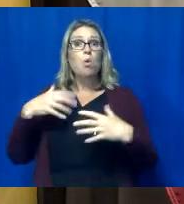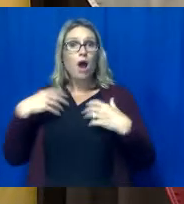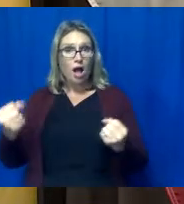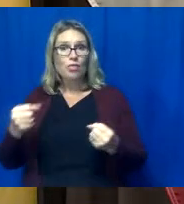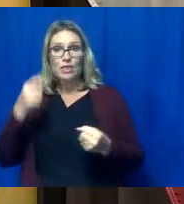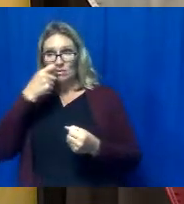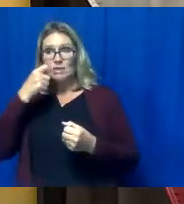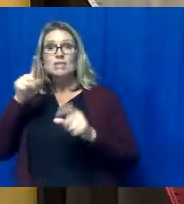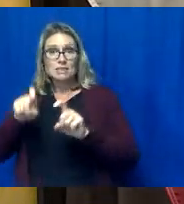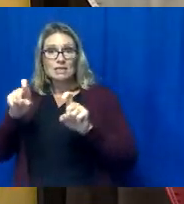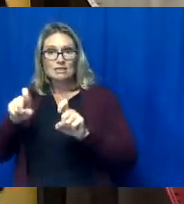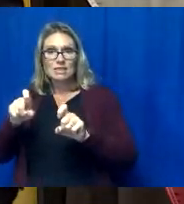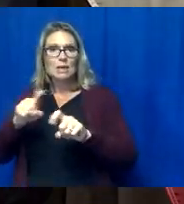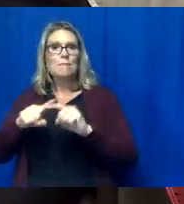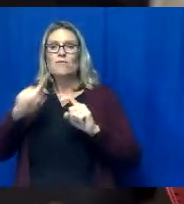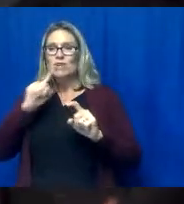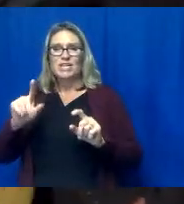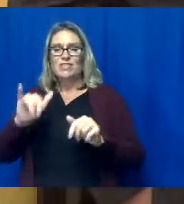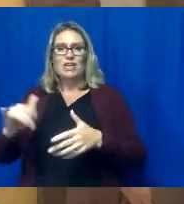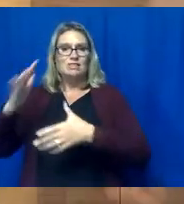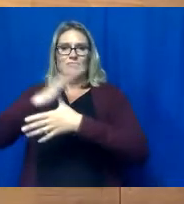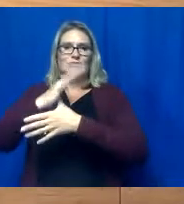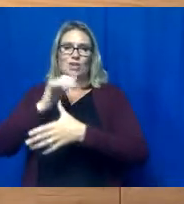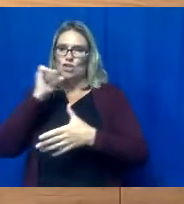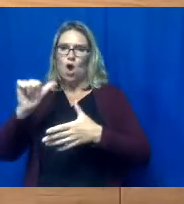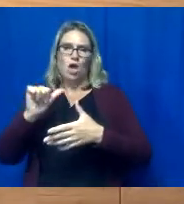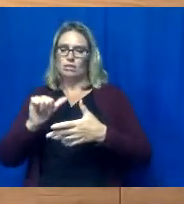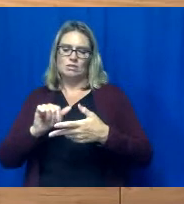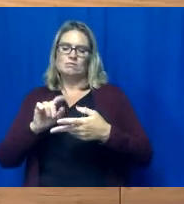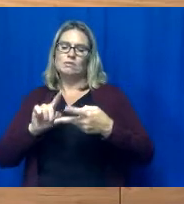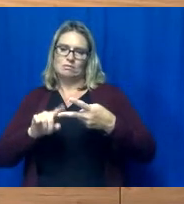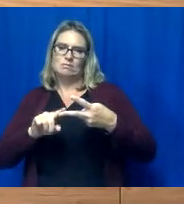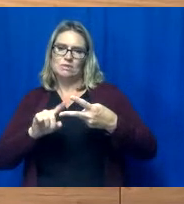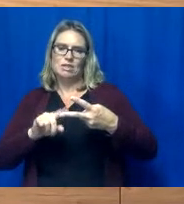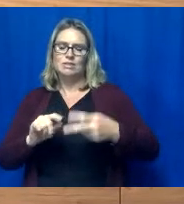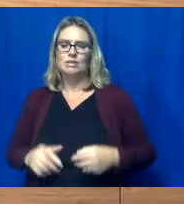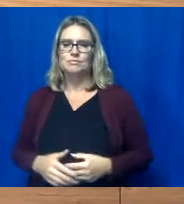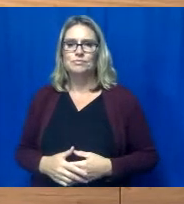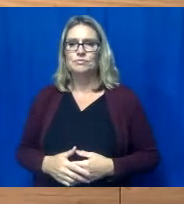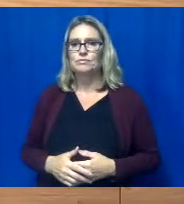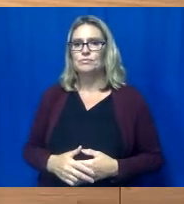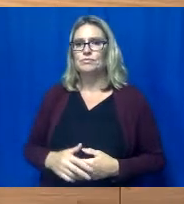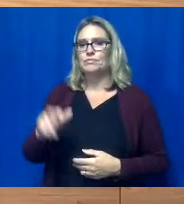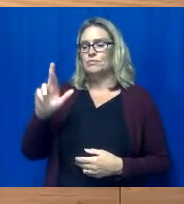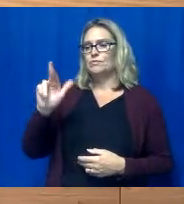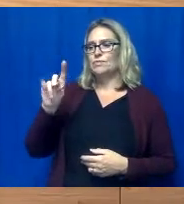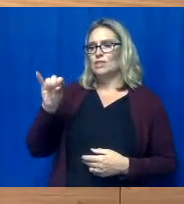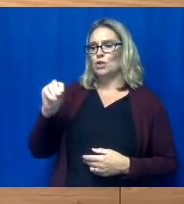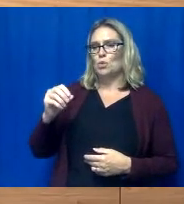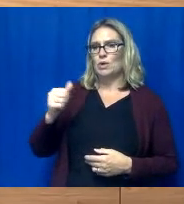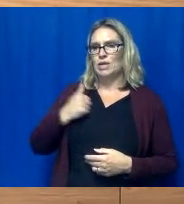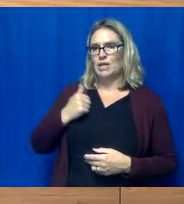secondary. Thank you. Catherine Allard, Radio-Canada.